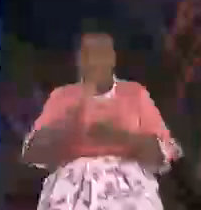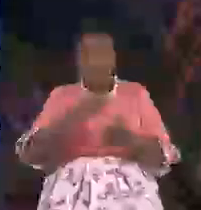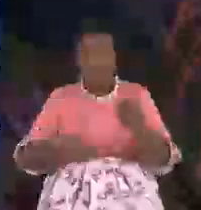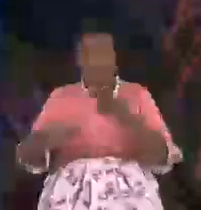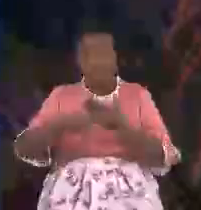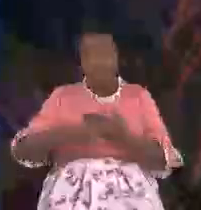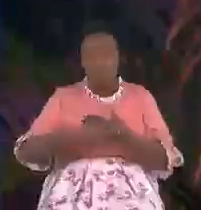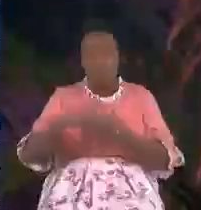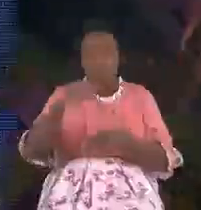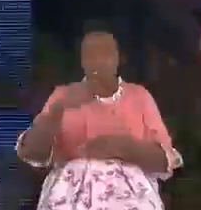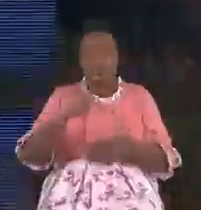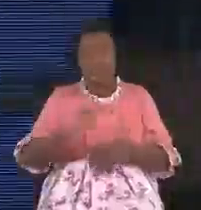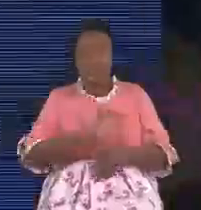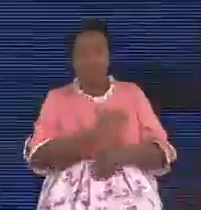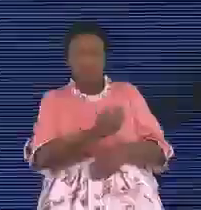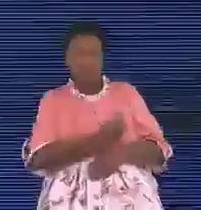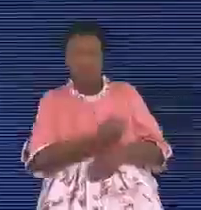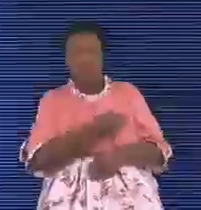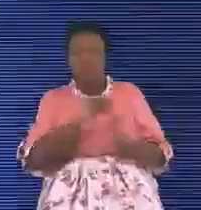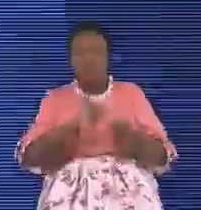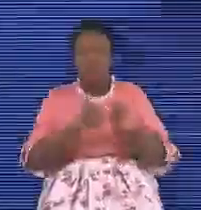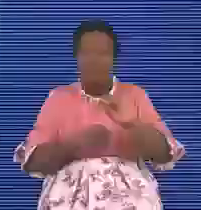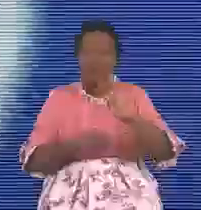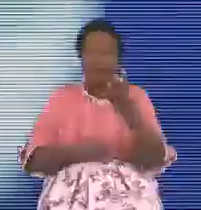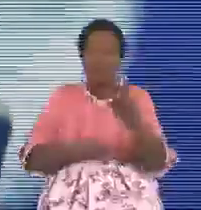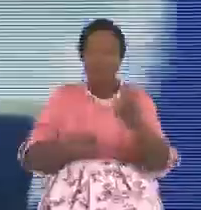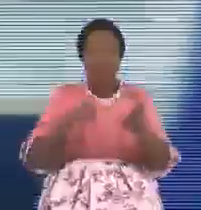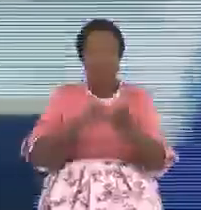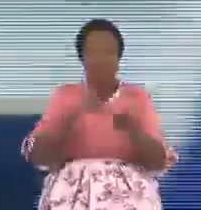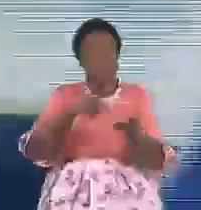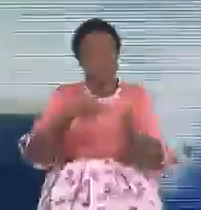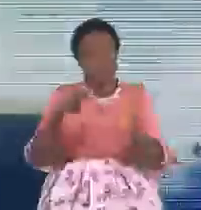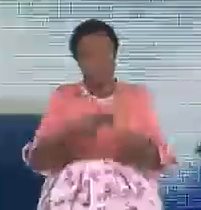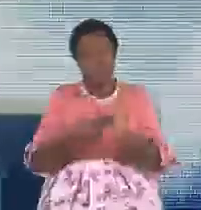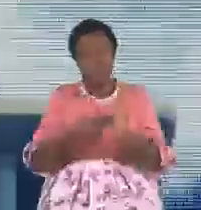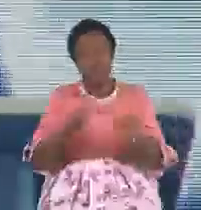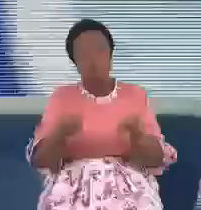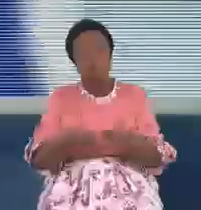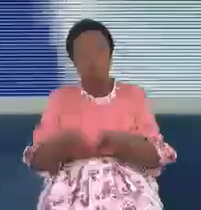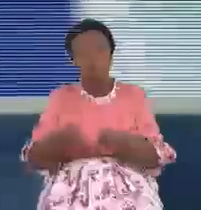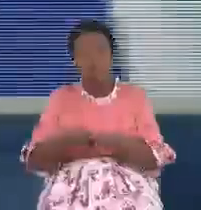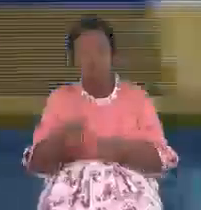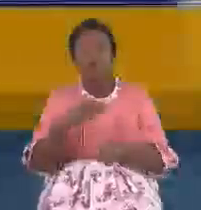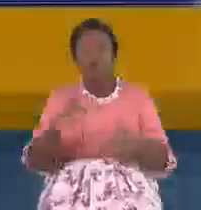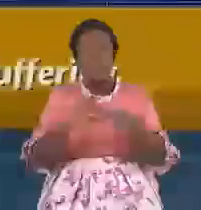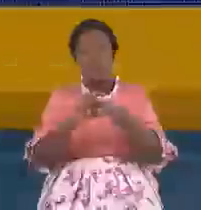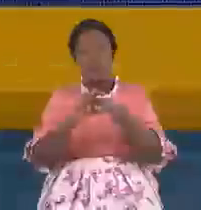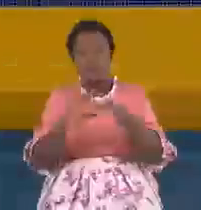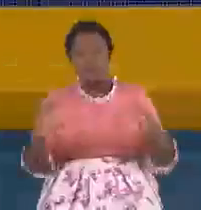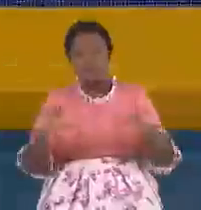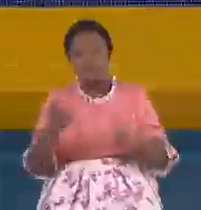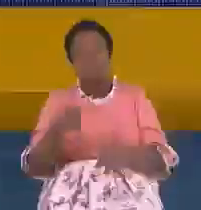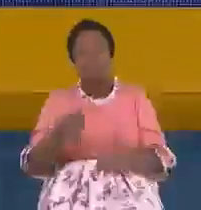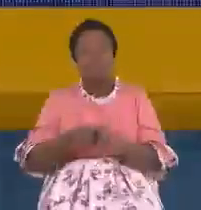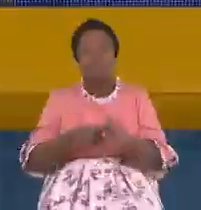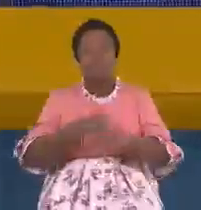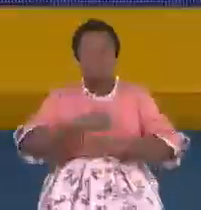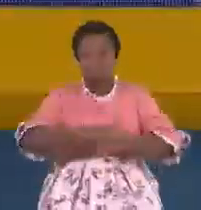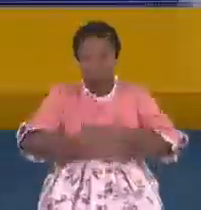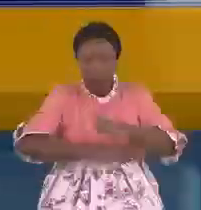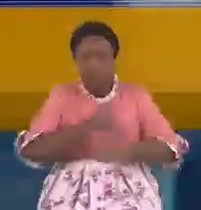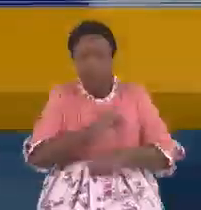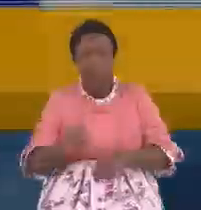of the soul number four it means also relief from suffering any